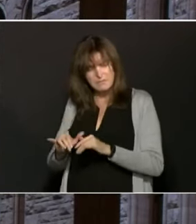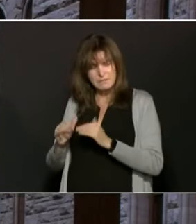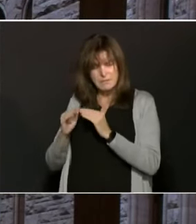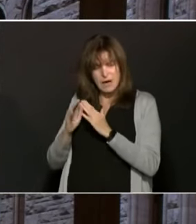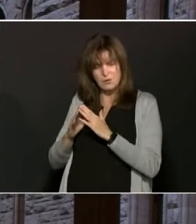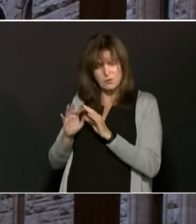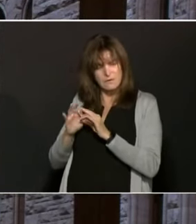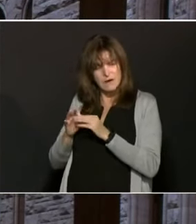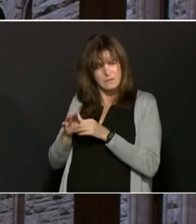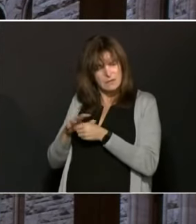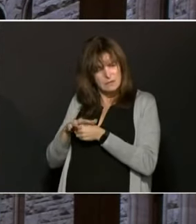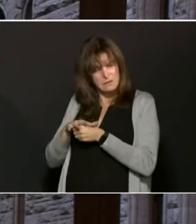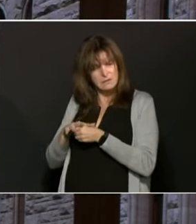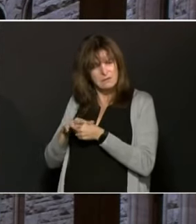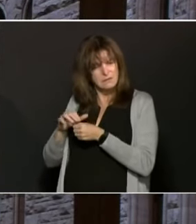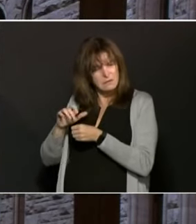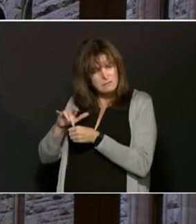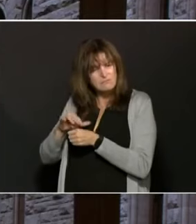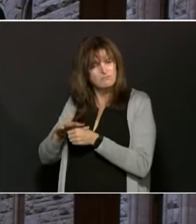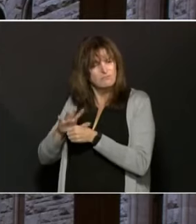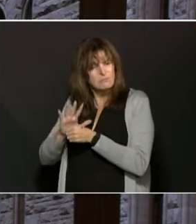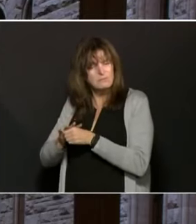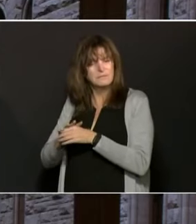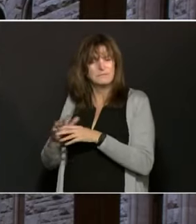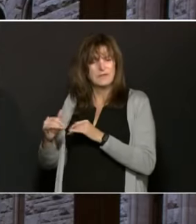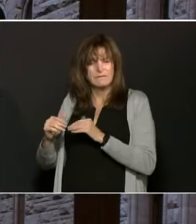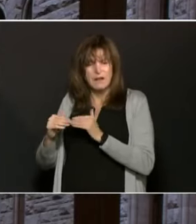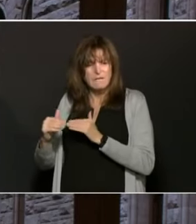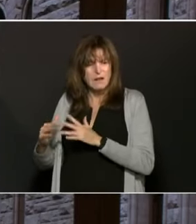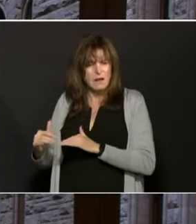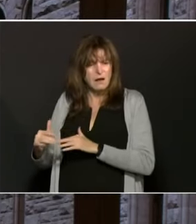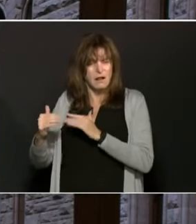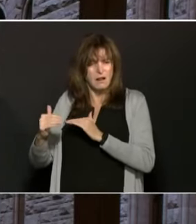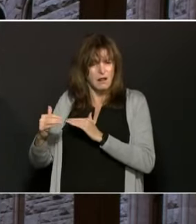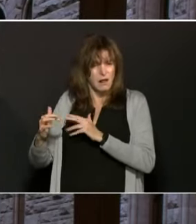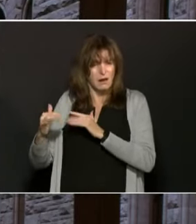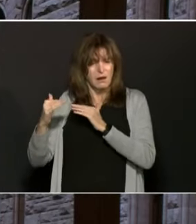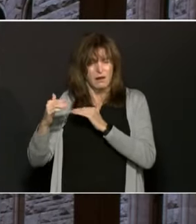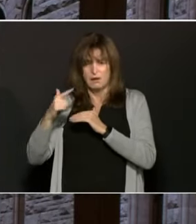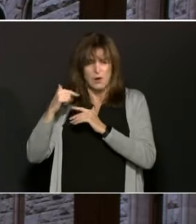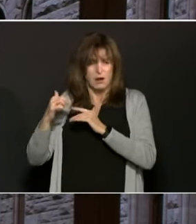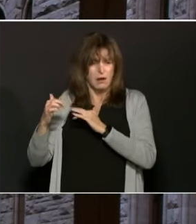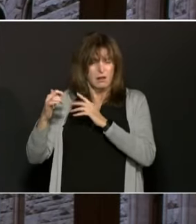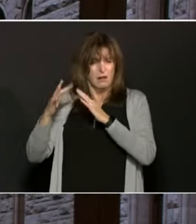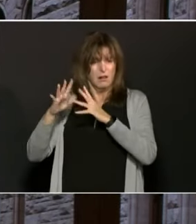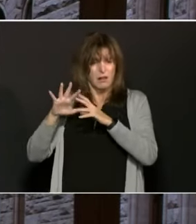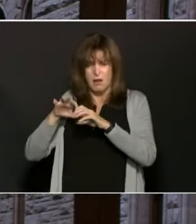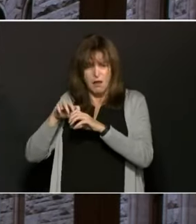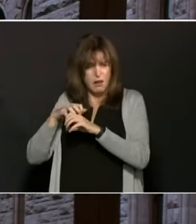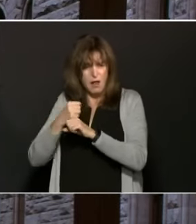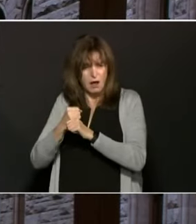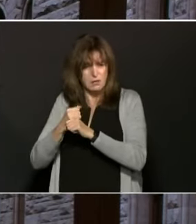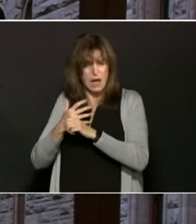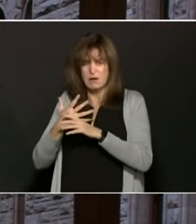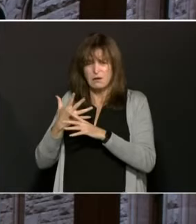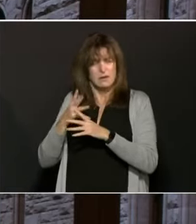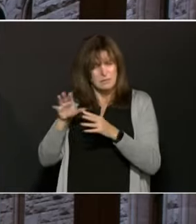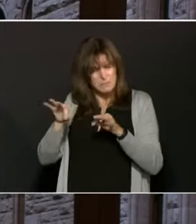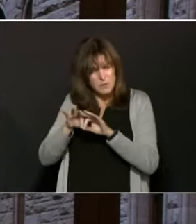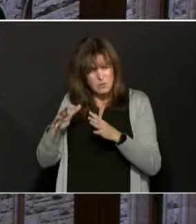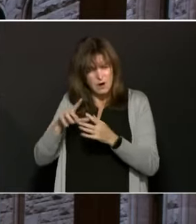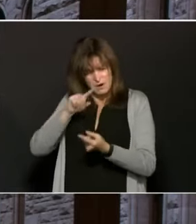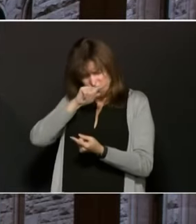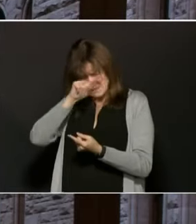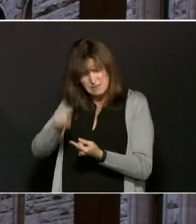red, and lockdown zones. It's very critical to minimize the contacts outside of your household. Don't really go out too much unless you need